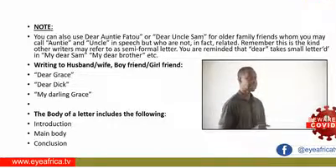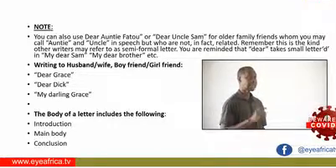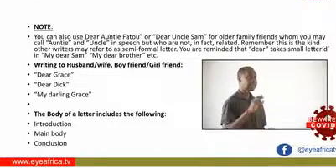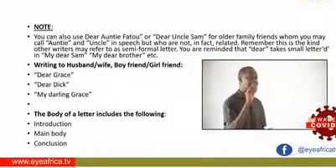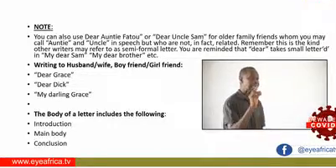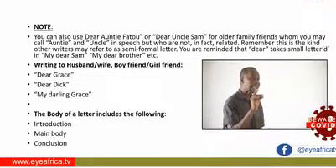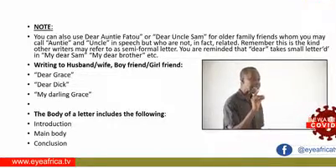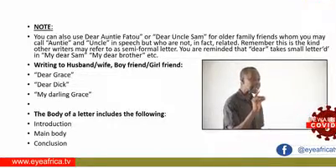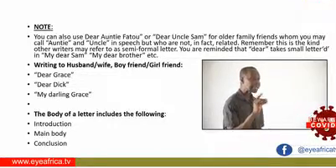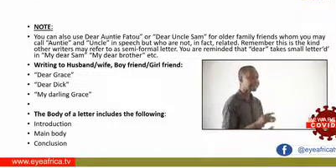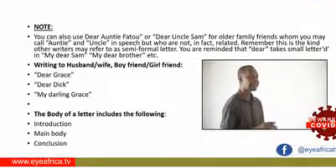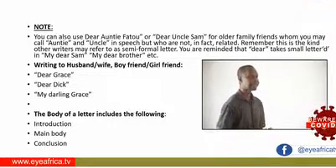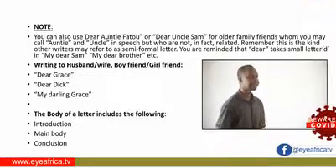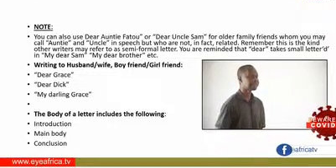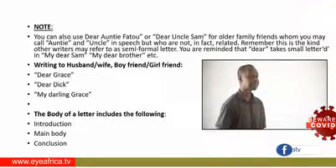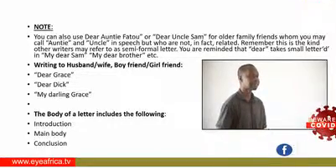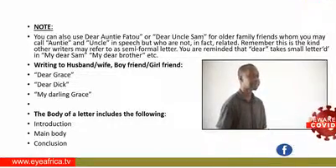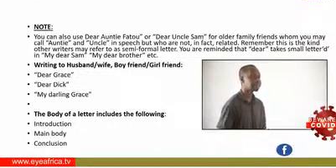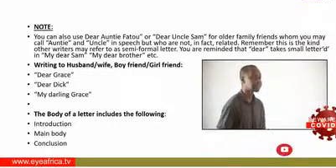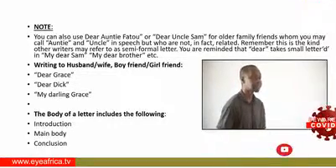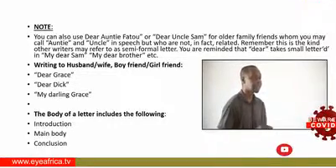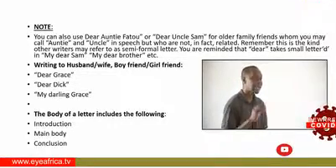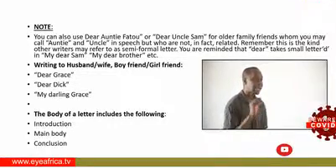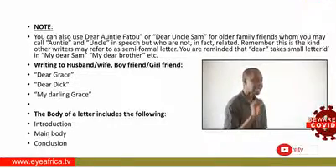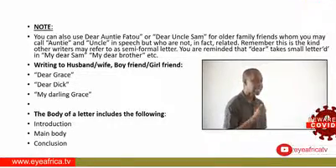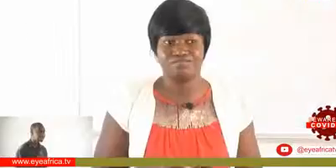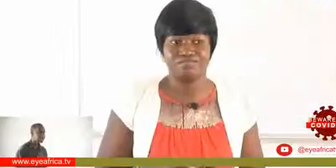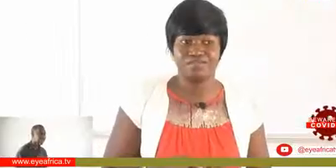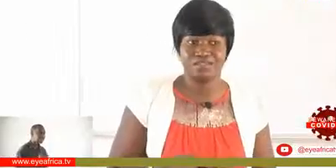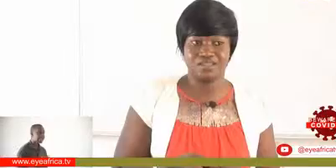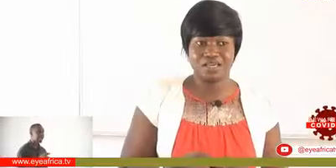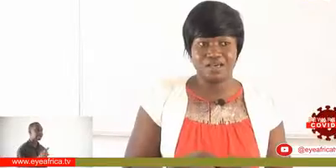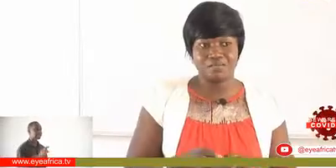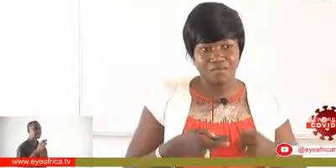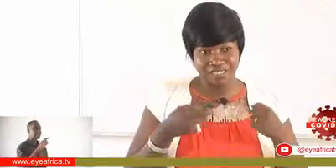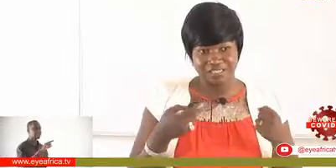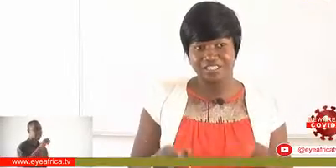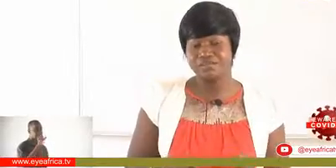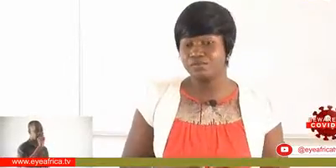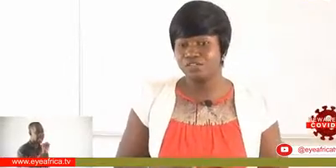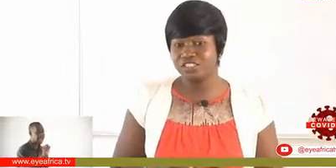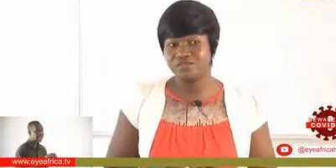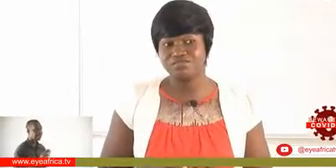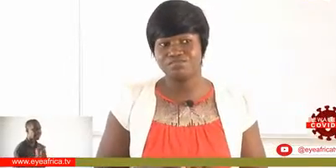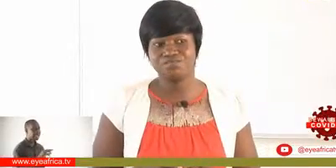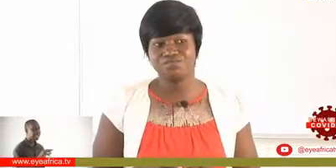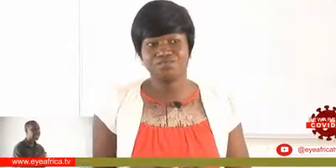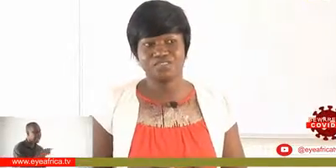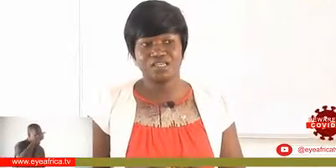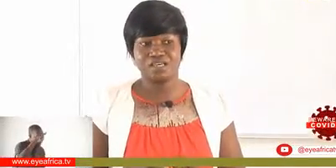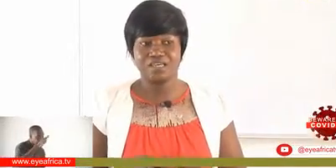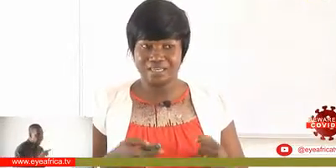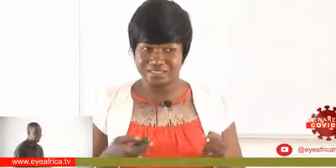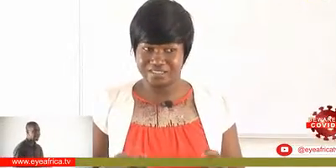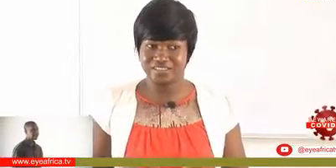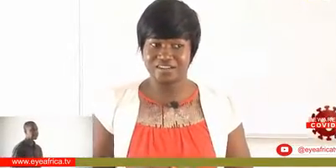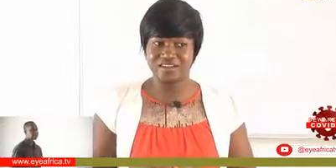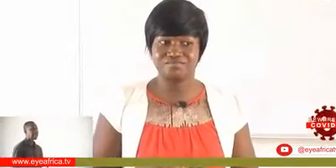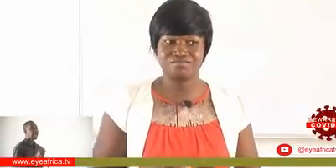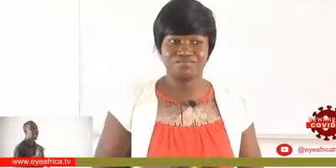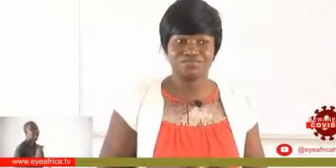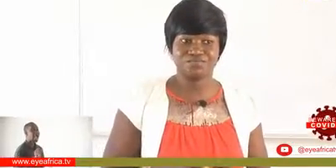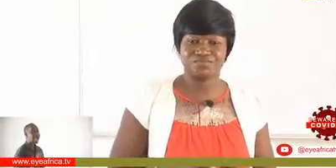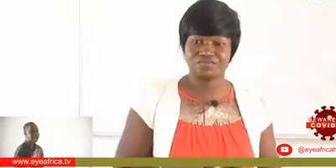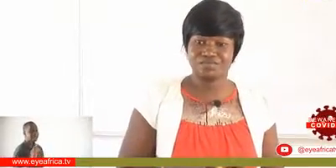D, and my dear Sam, my dear brother,